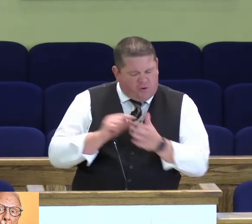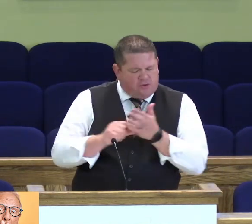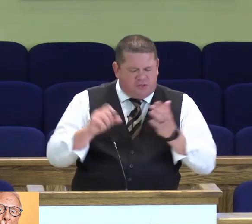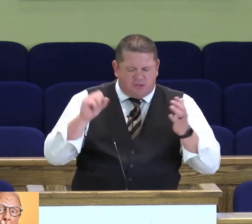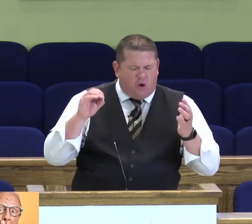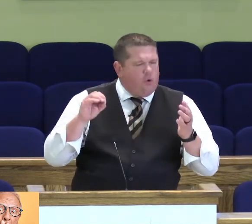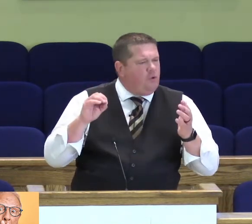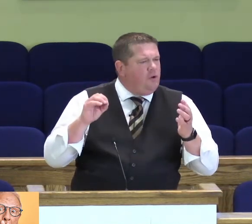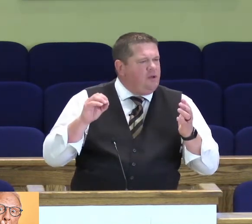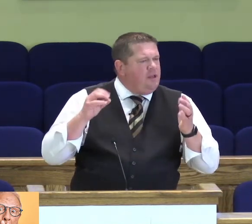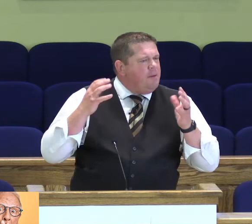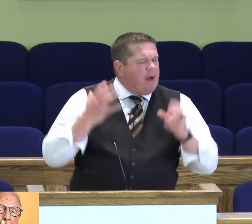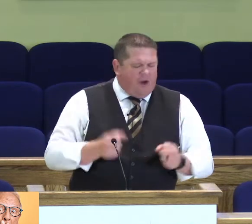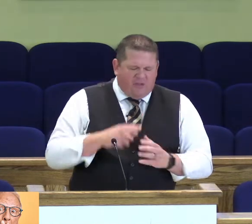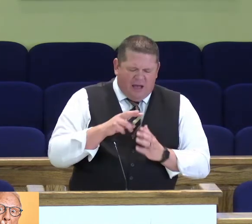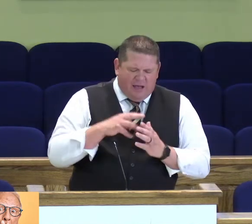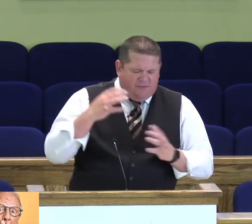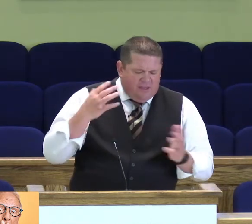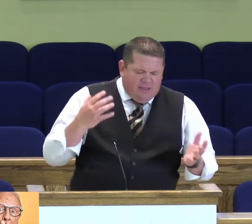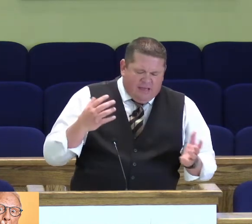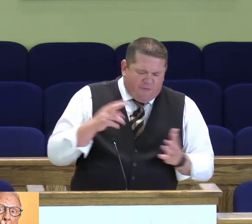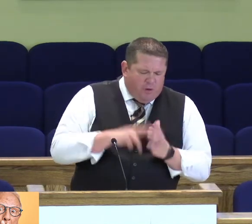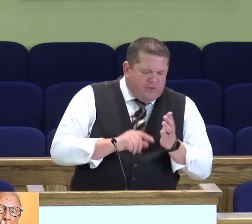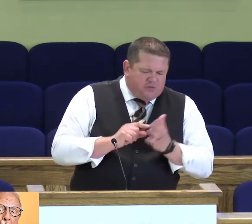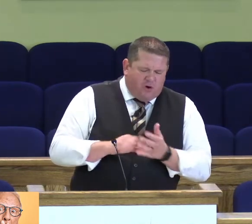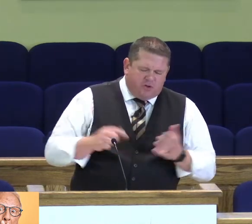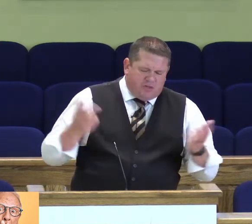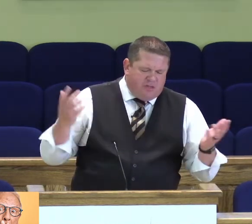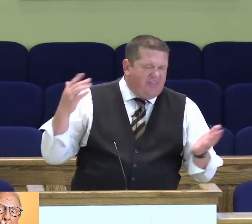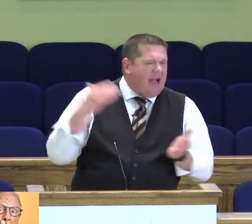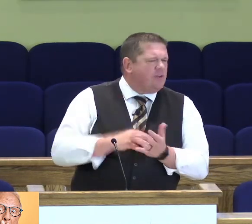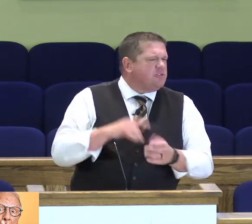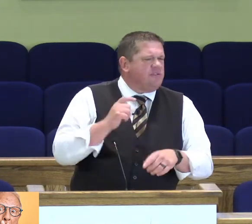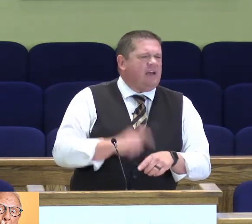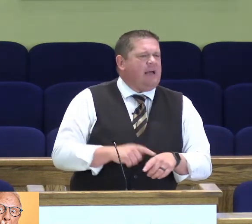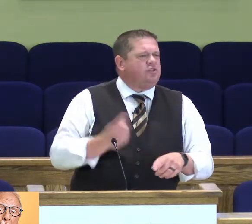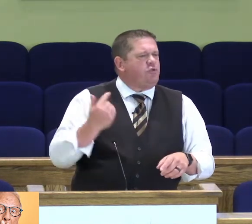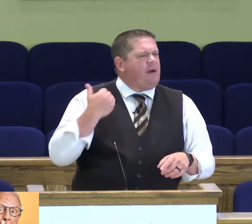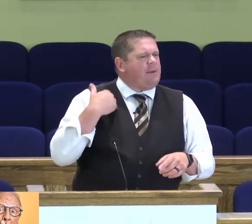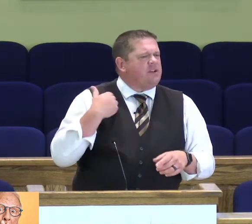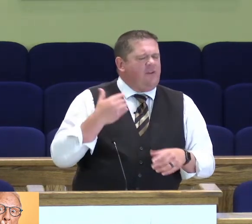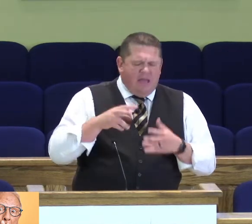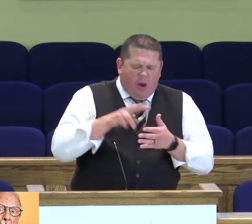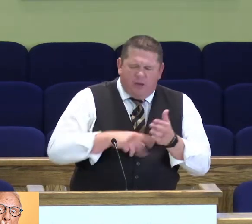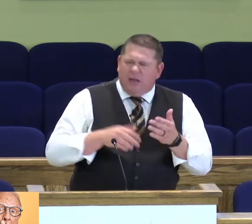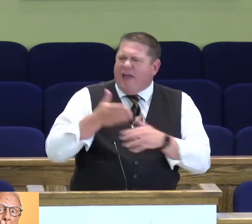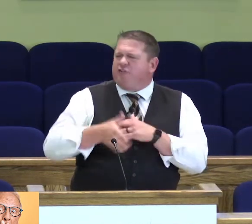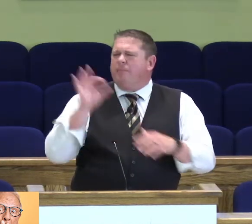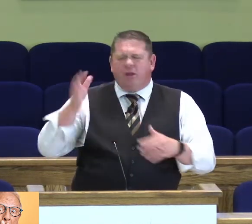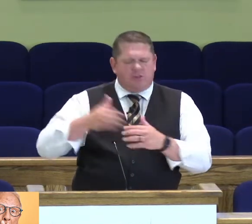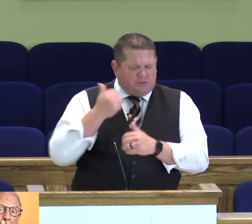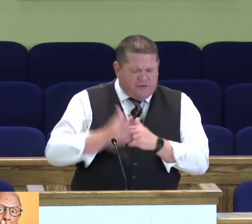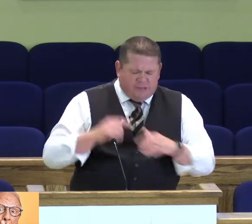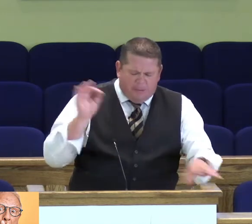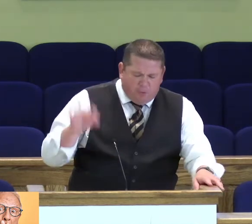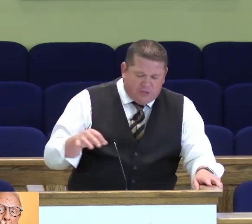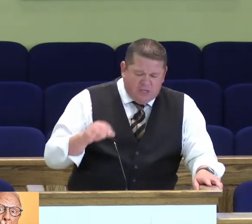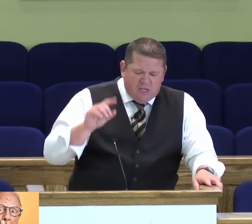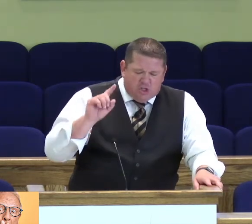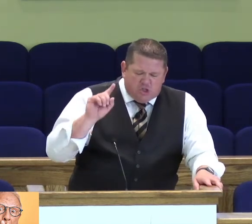thankful. Now, this verse is so powerful. I've read this verse thousands of times just to remind myself. I read it after I preach,